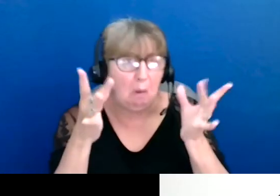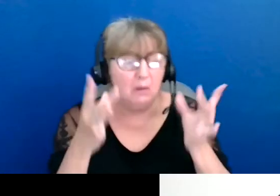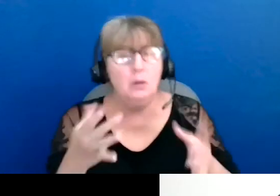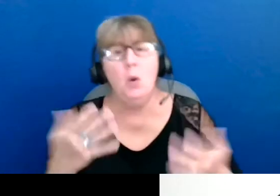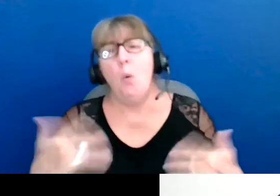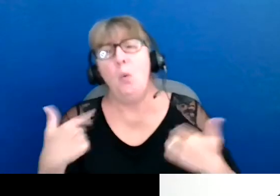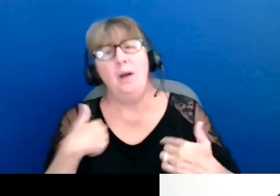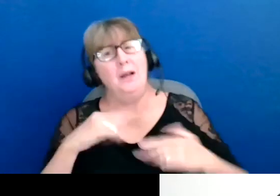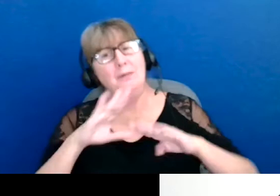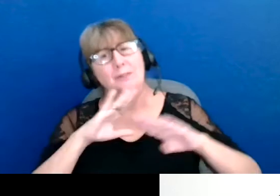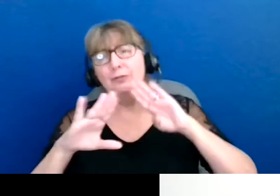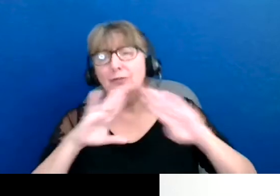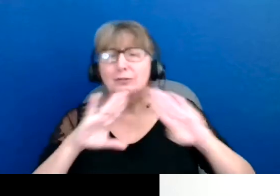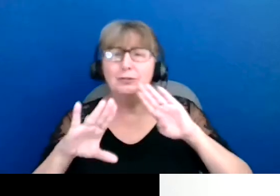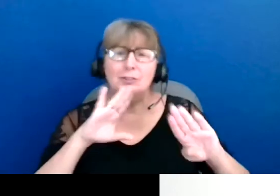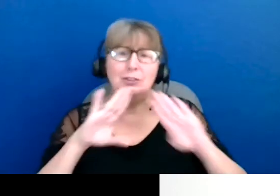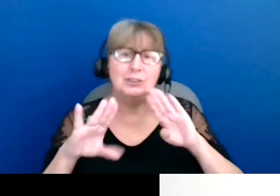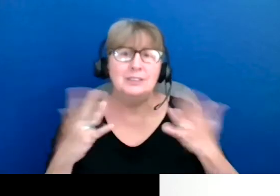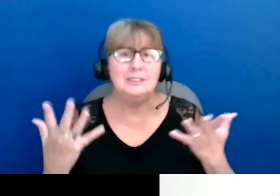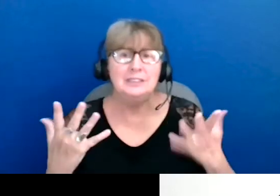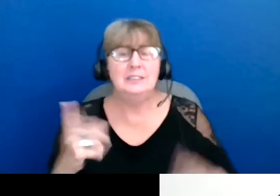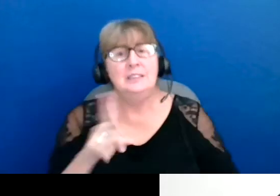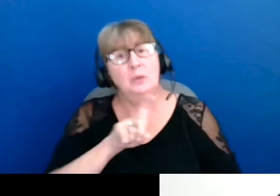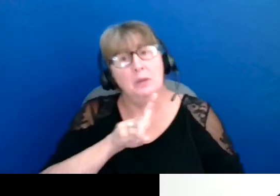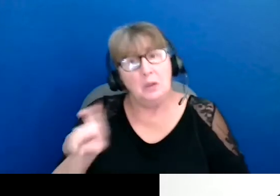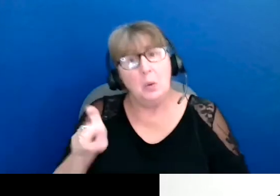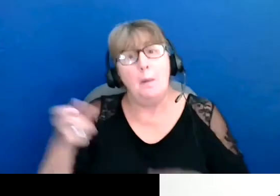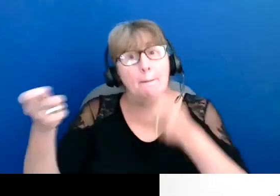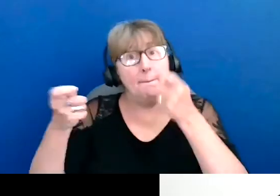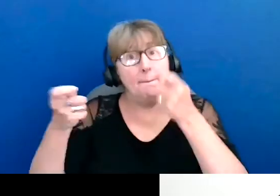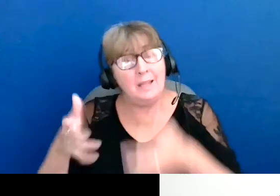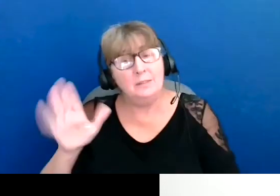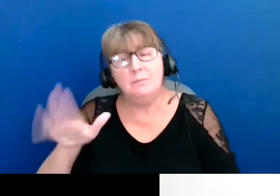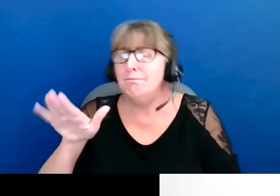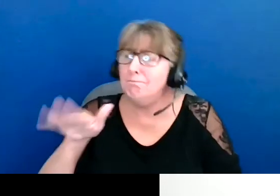frustrating. I went to the cafeteria manager and I told him,